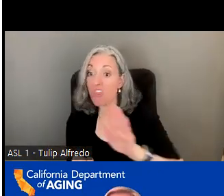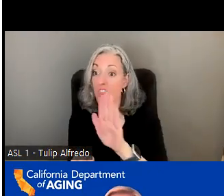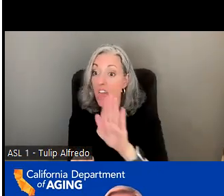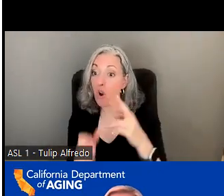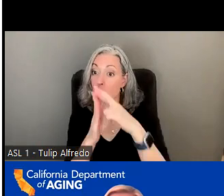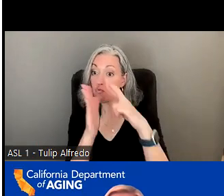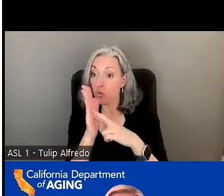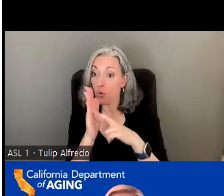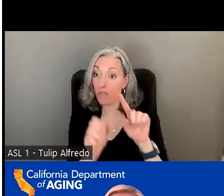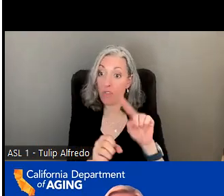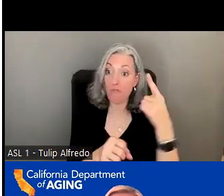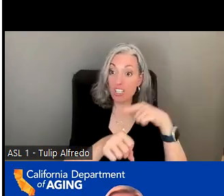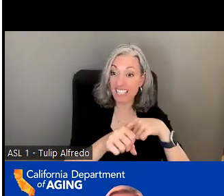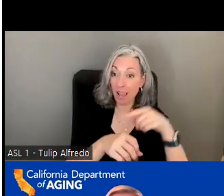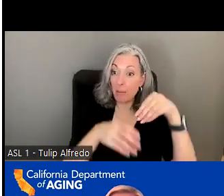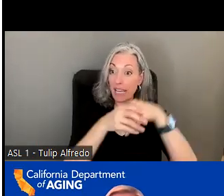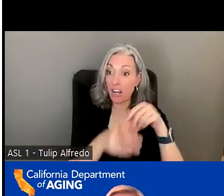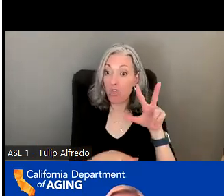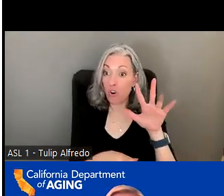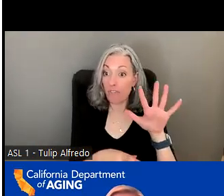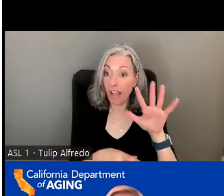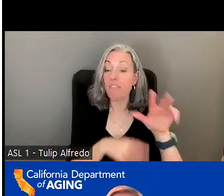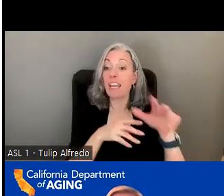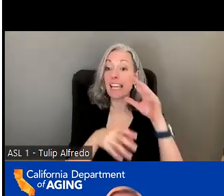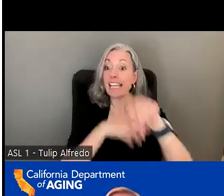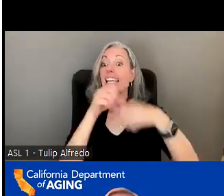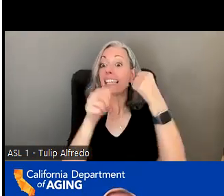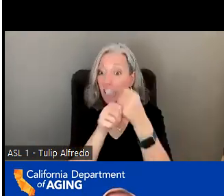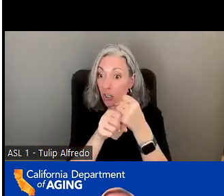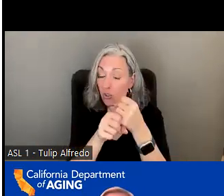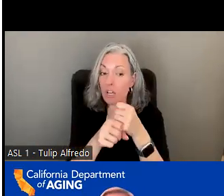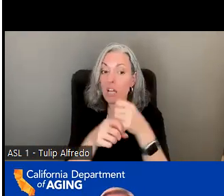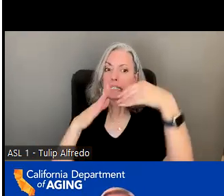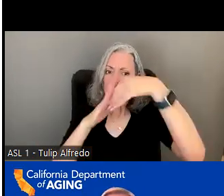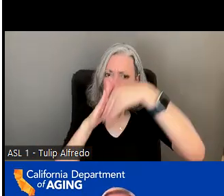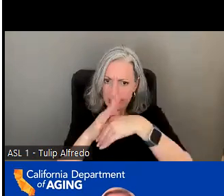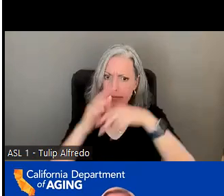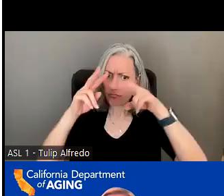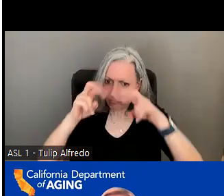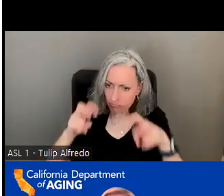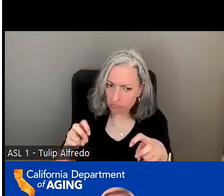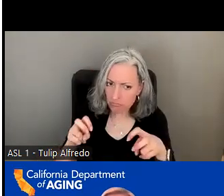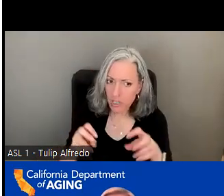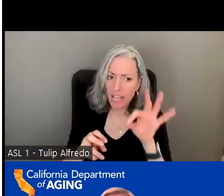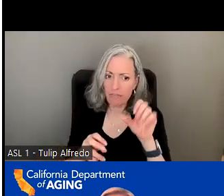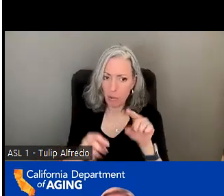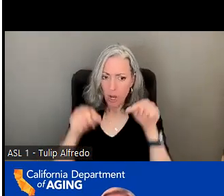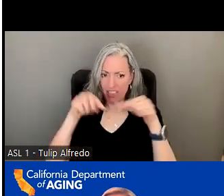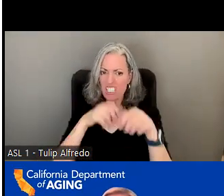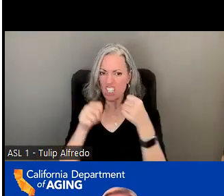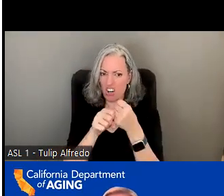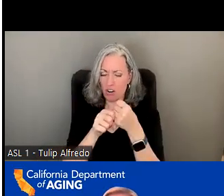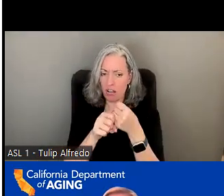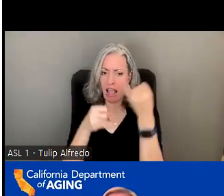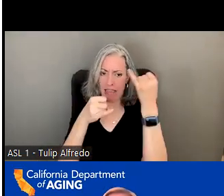for the first time in 35 years. They took a really comprehensive look at that. And in February of this year, they published a final rule. So we're in